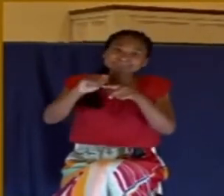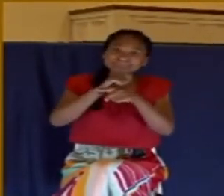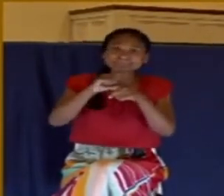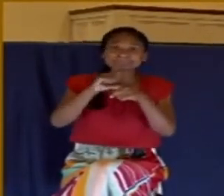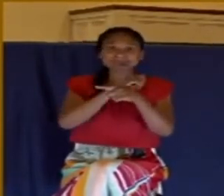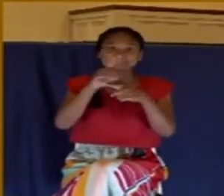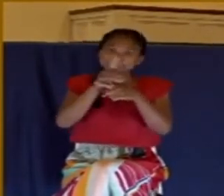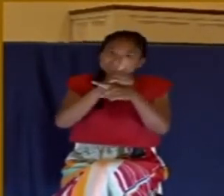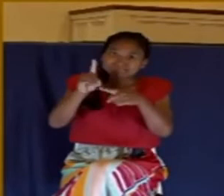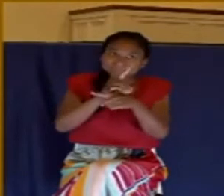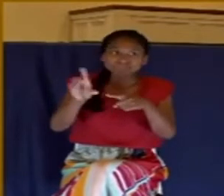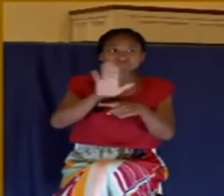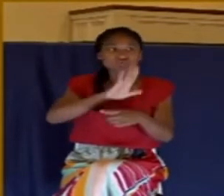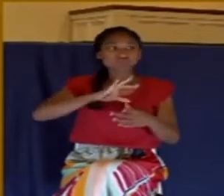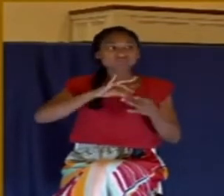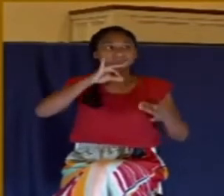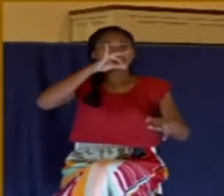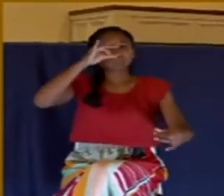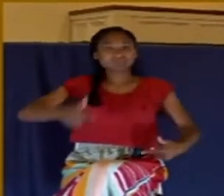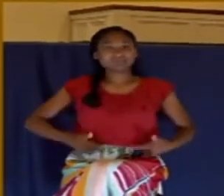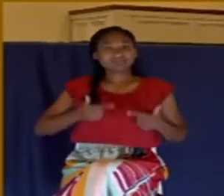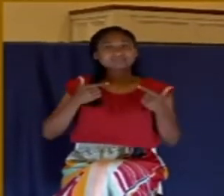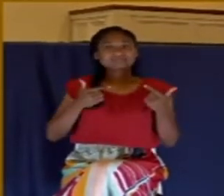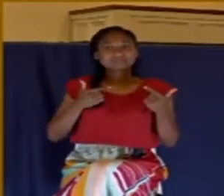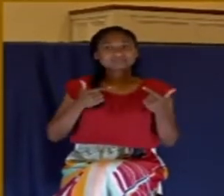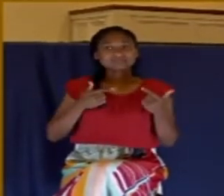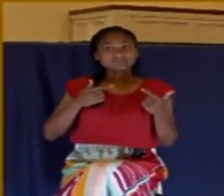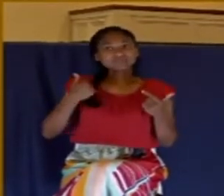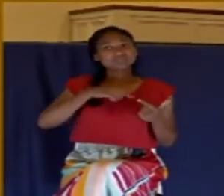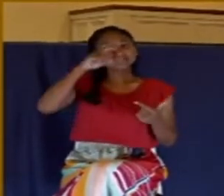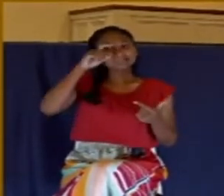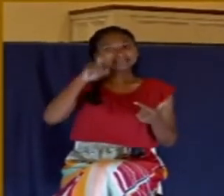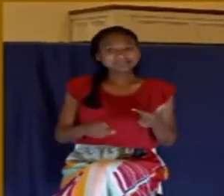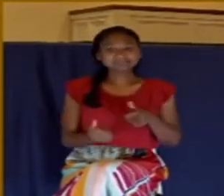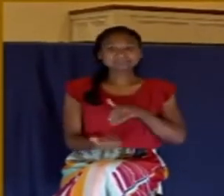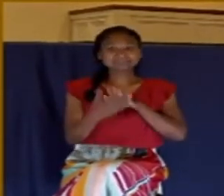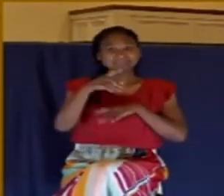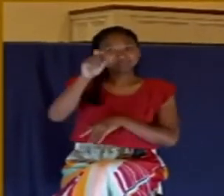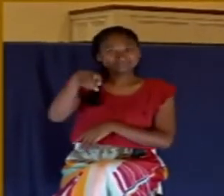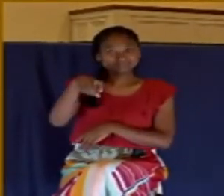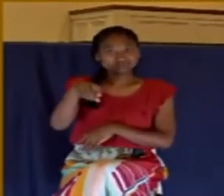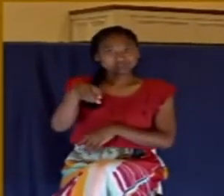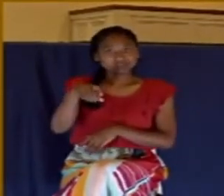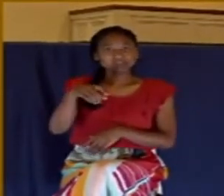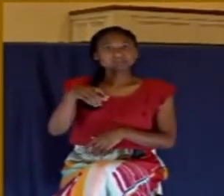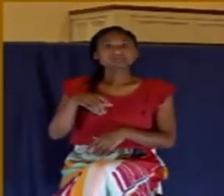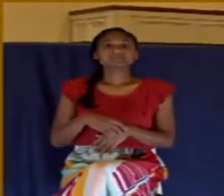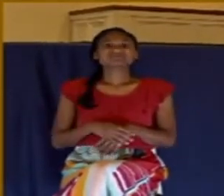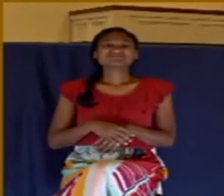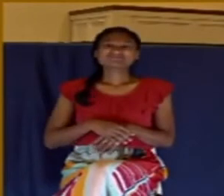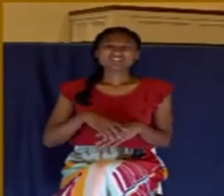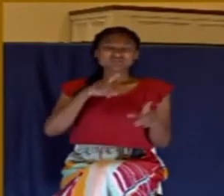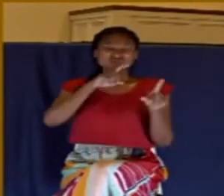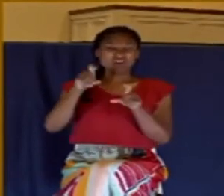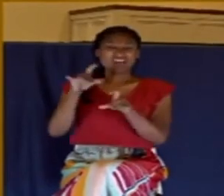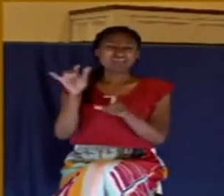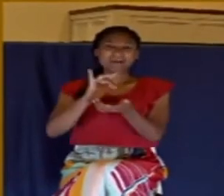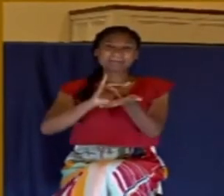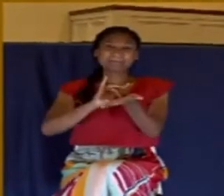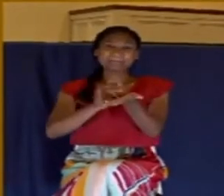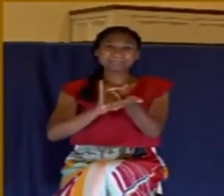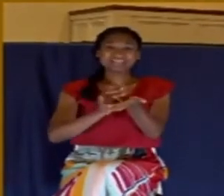your spiritual life. They need to be. Trials are like medicines that wound us and then make us